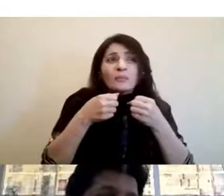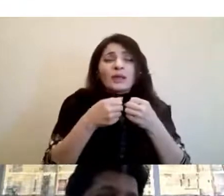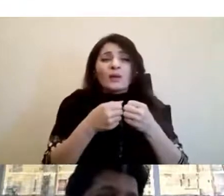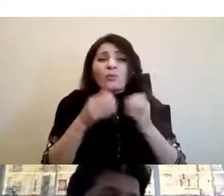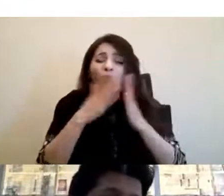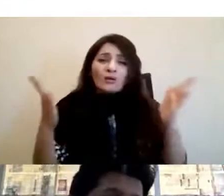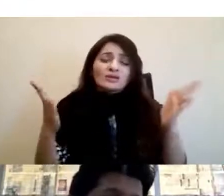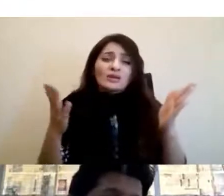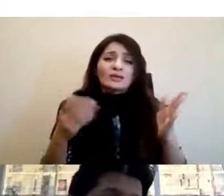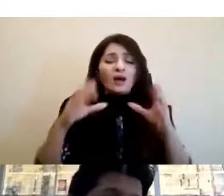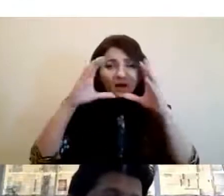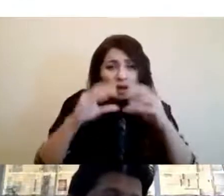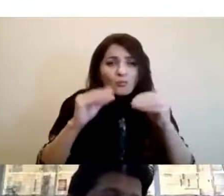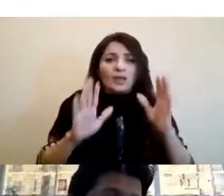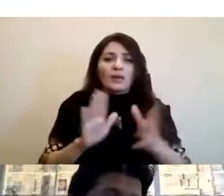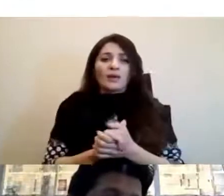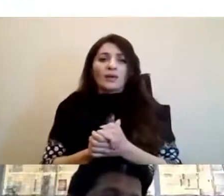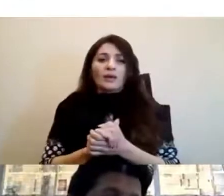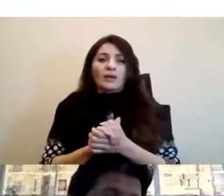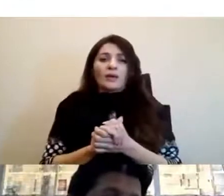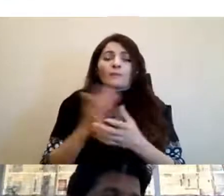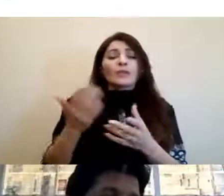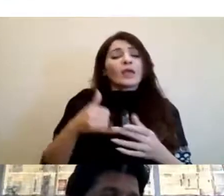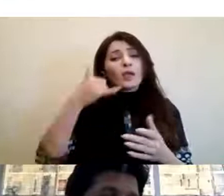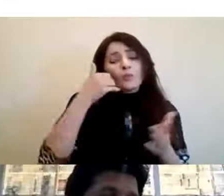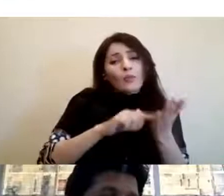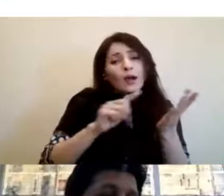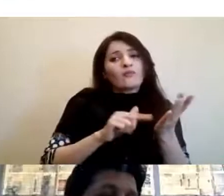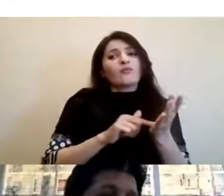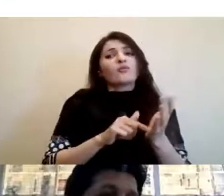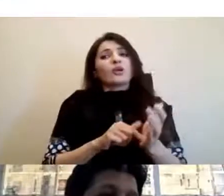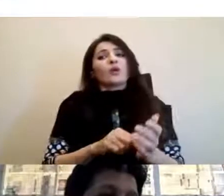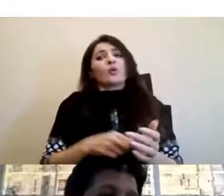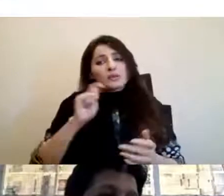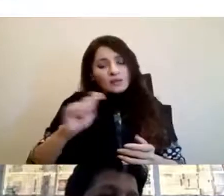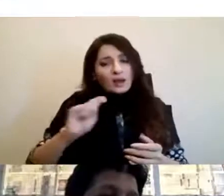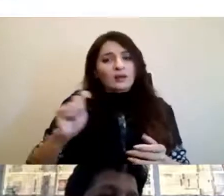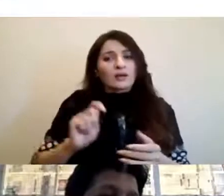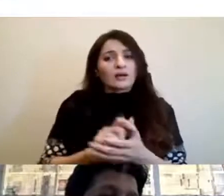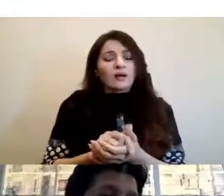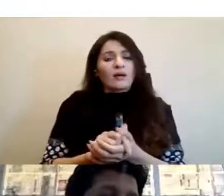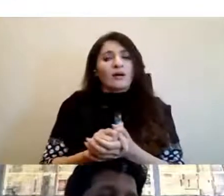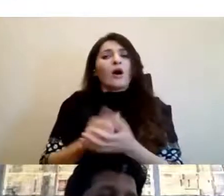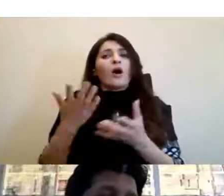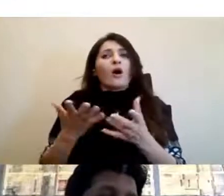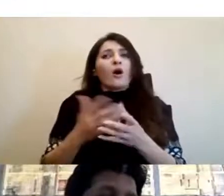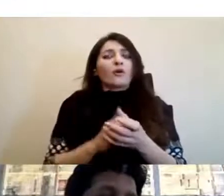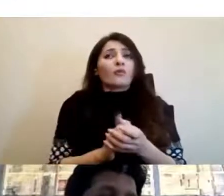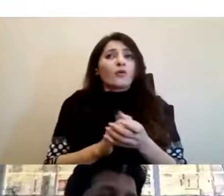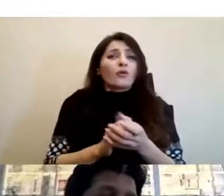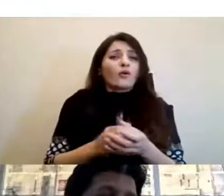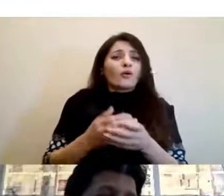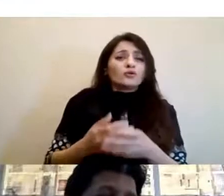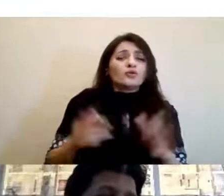other insights on awareness and usage of mobile internet paint a rather grim picture of how exclusive the digital